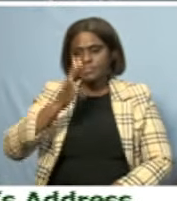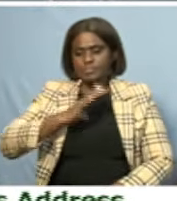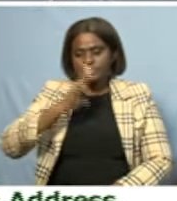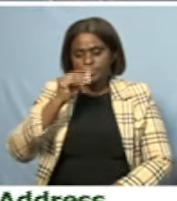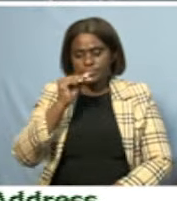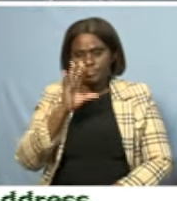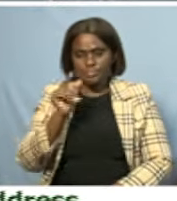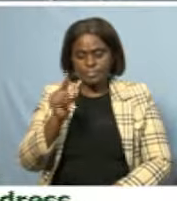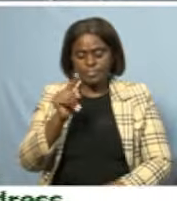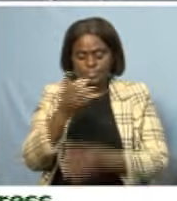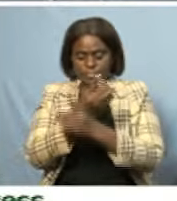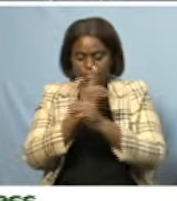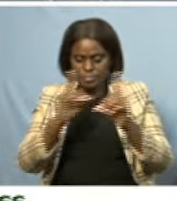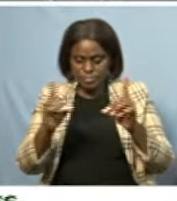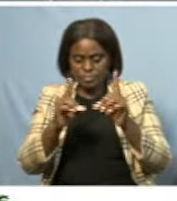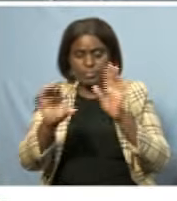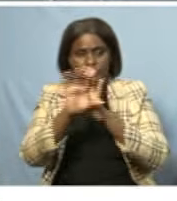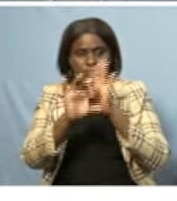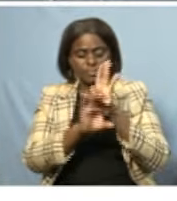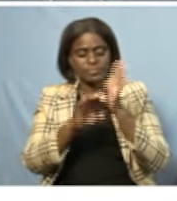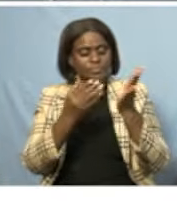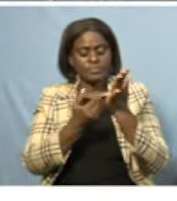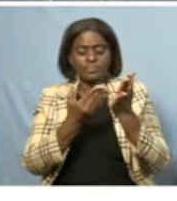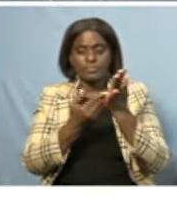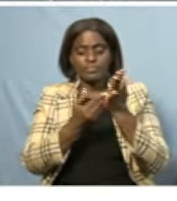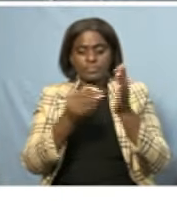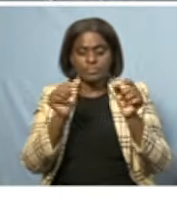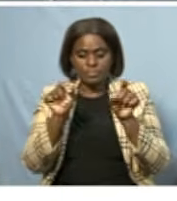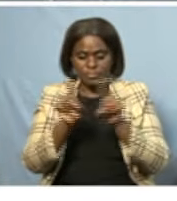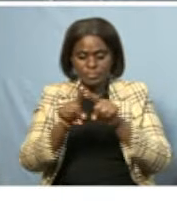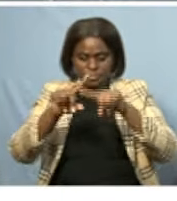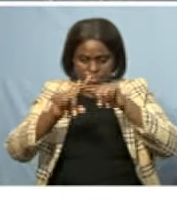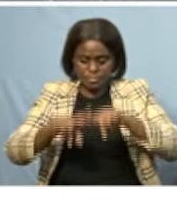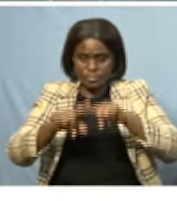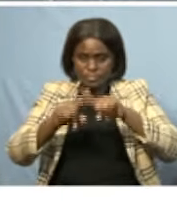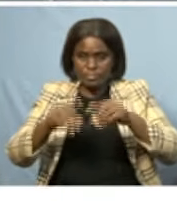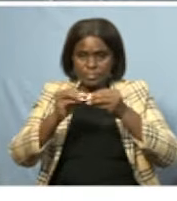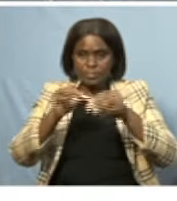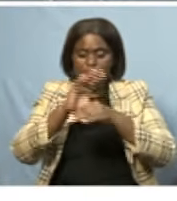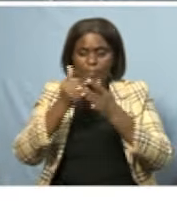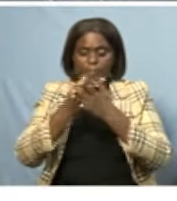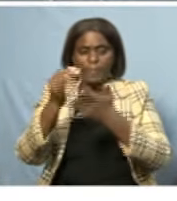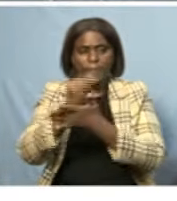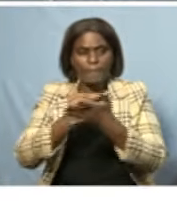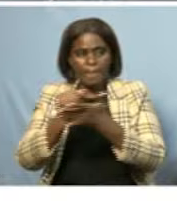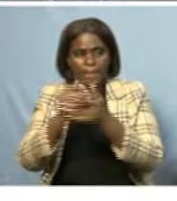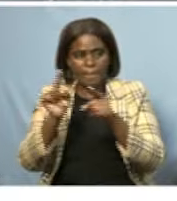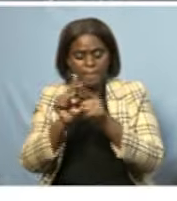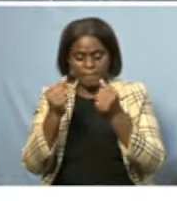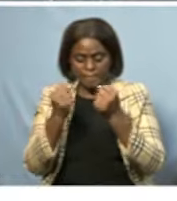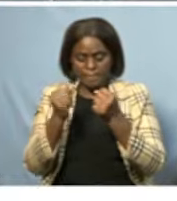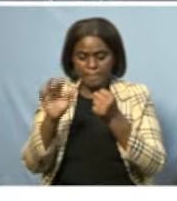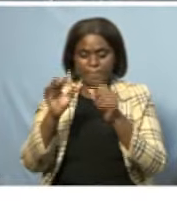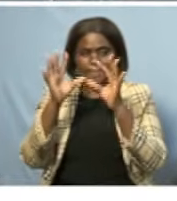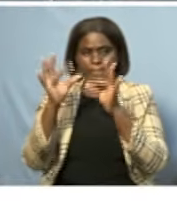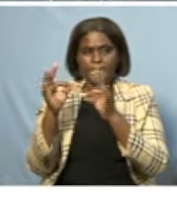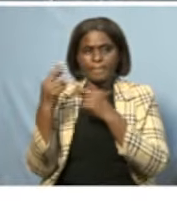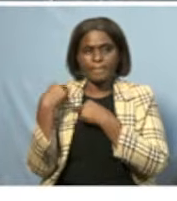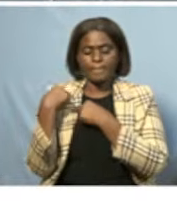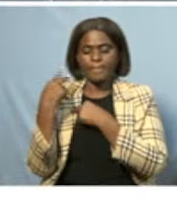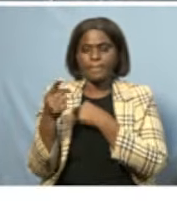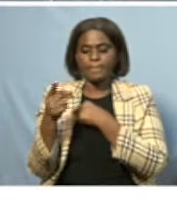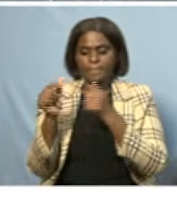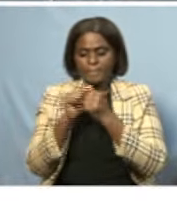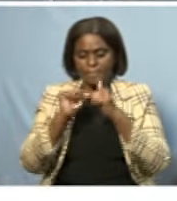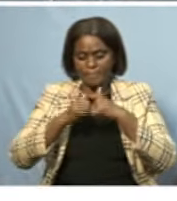Speaker, democracy and constitutionalism thrive where institutions are strong and accountable.